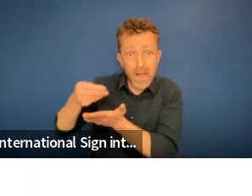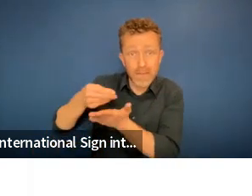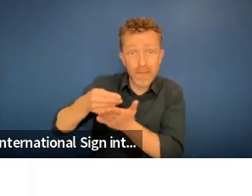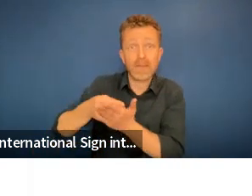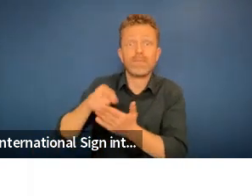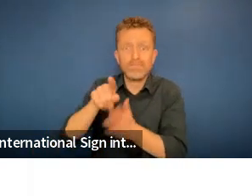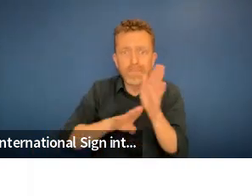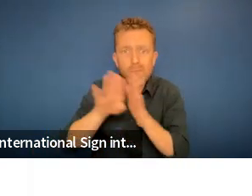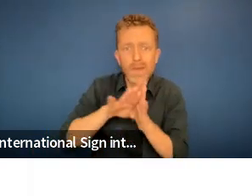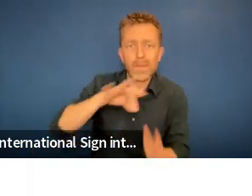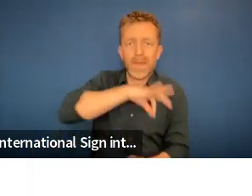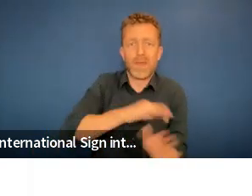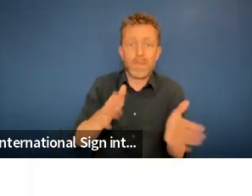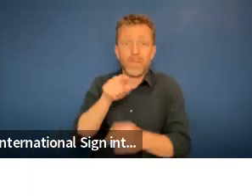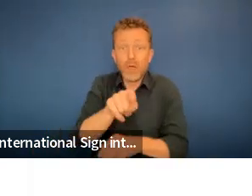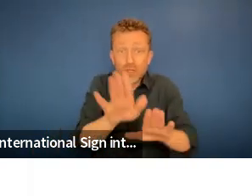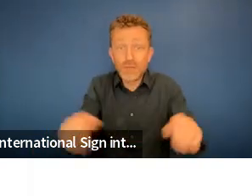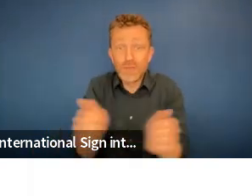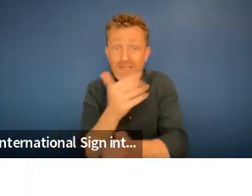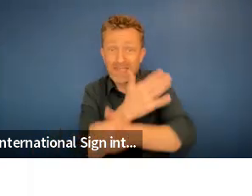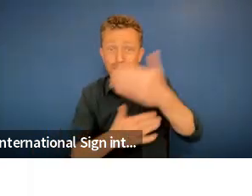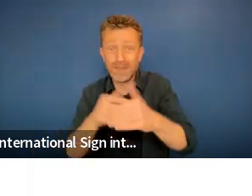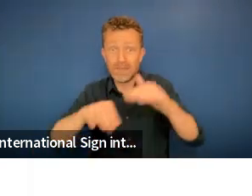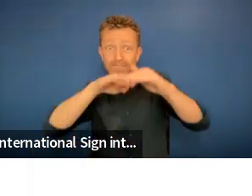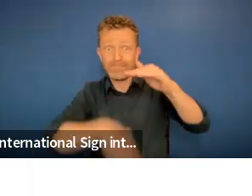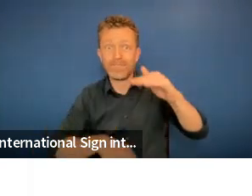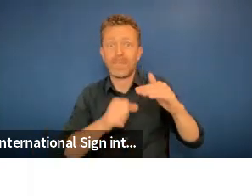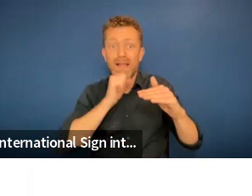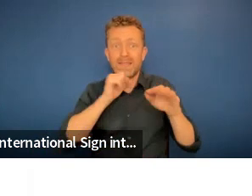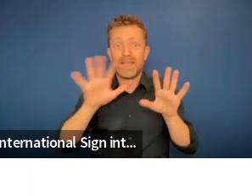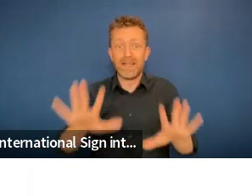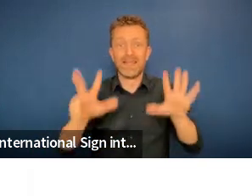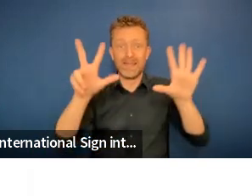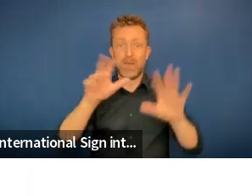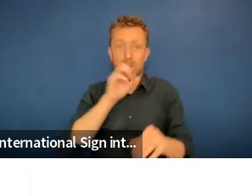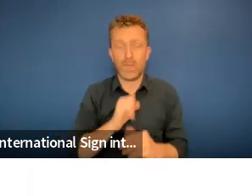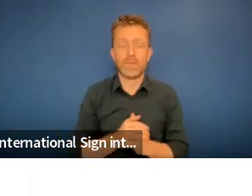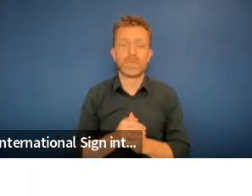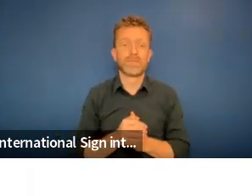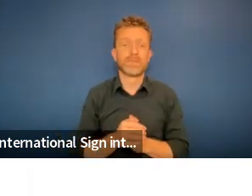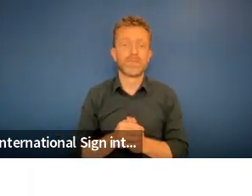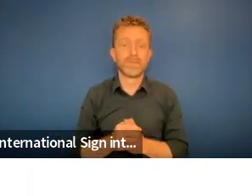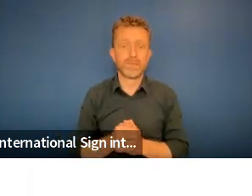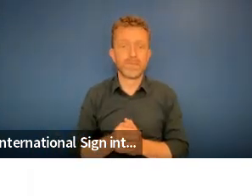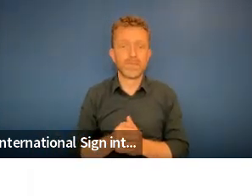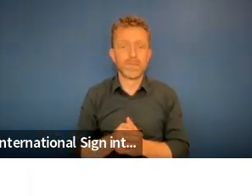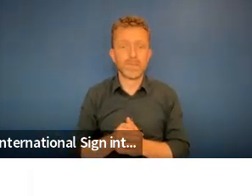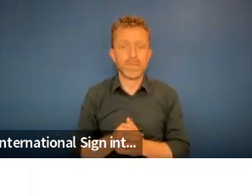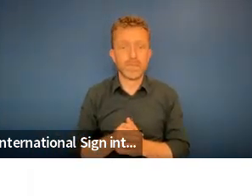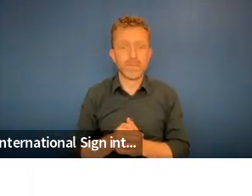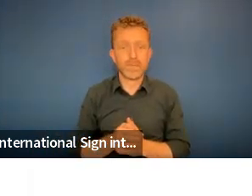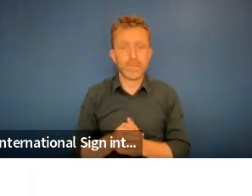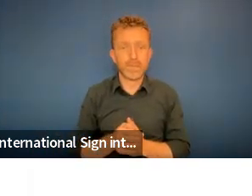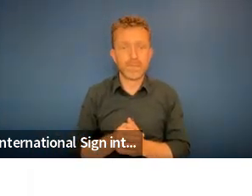mobility impairment, visual disability, and hearing impairment. These include services for